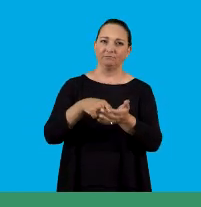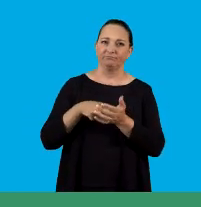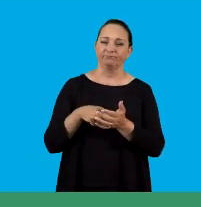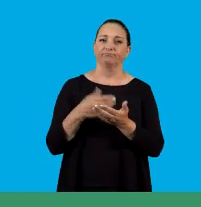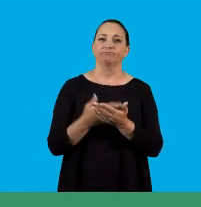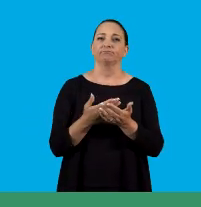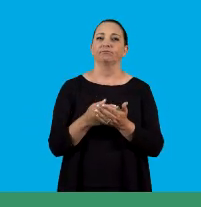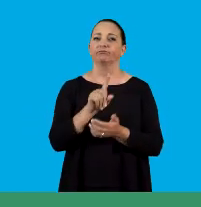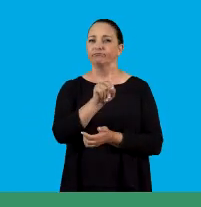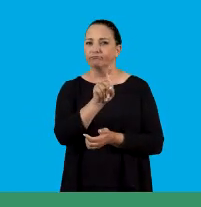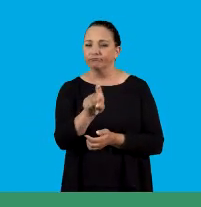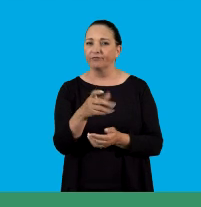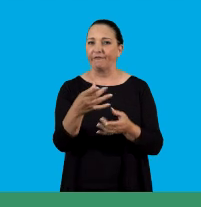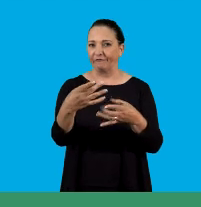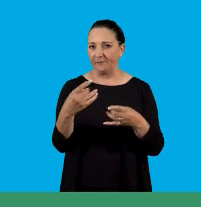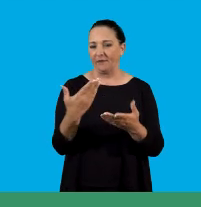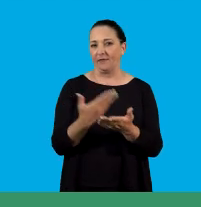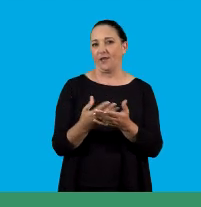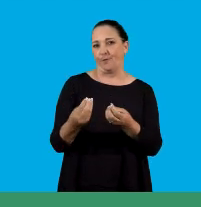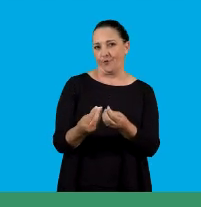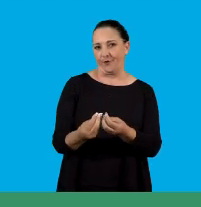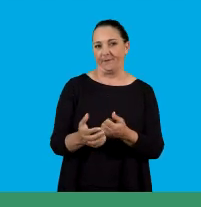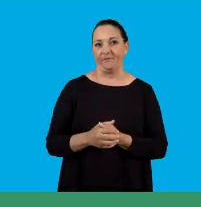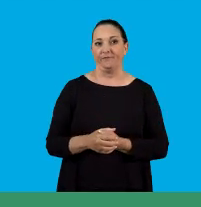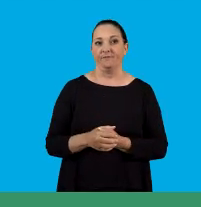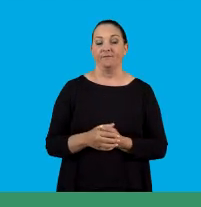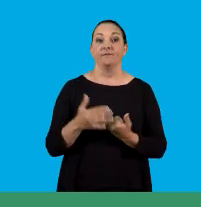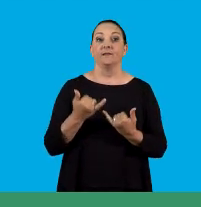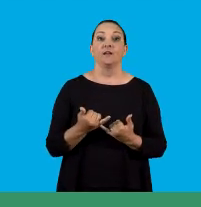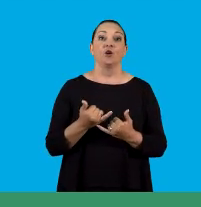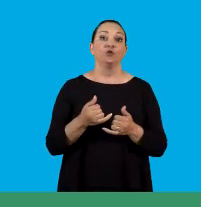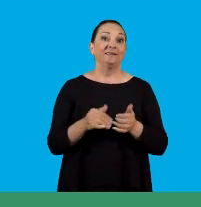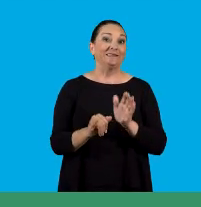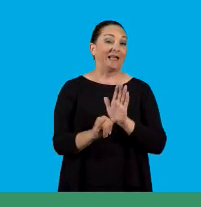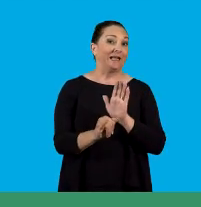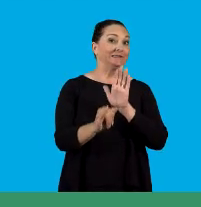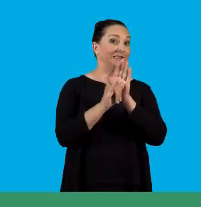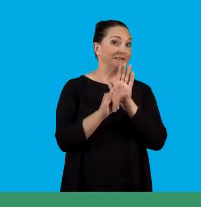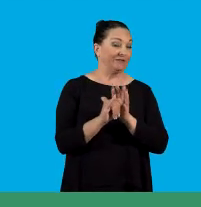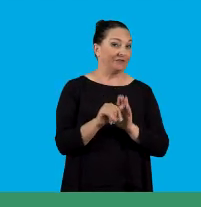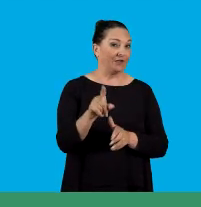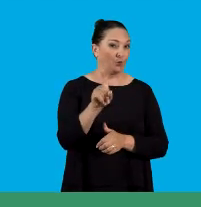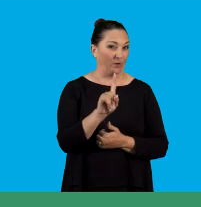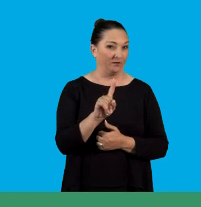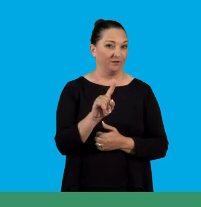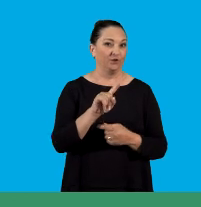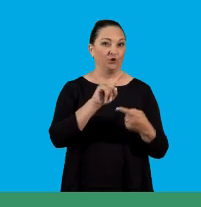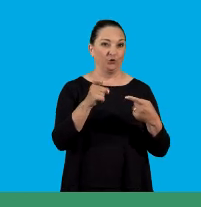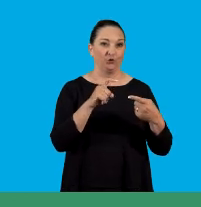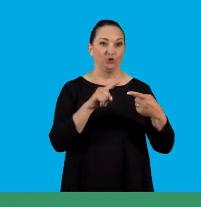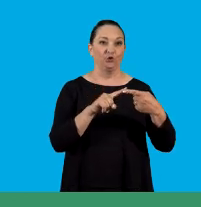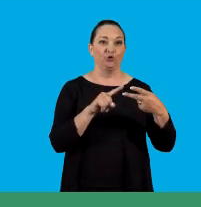provide feedback about their products. Now, identify, that is what the first question is saying,